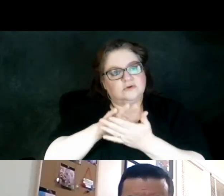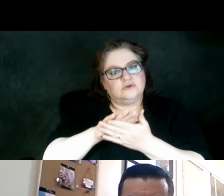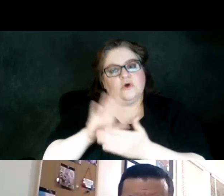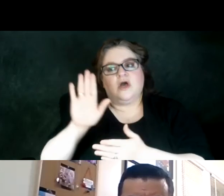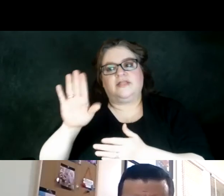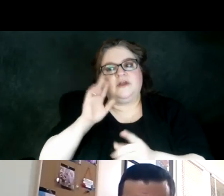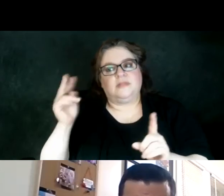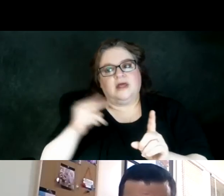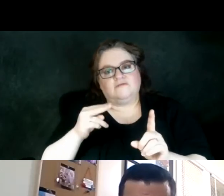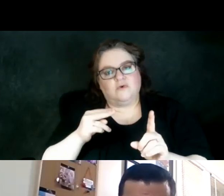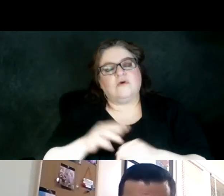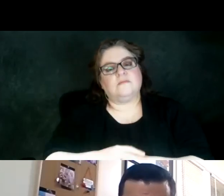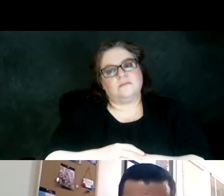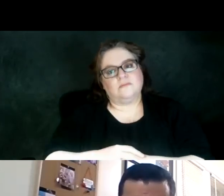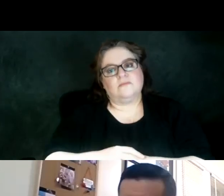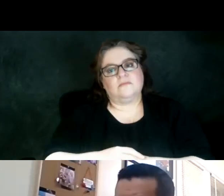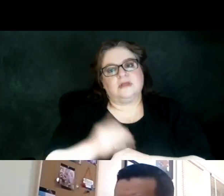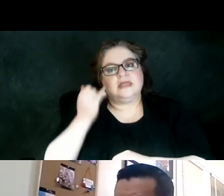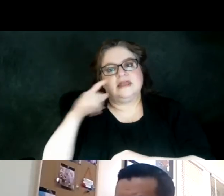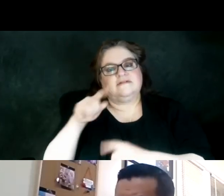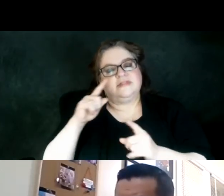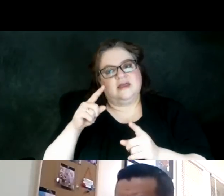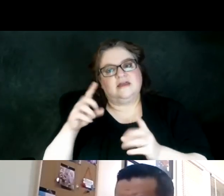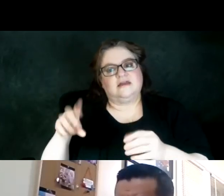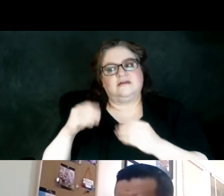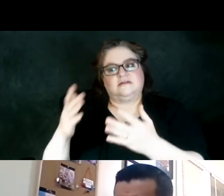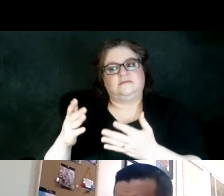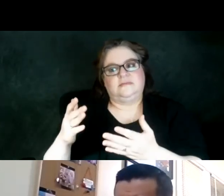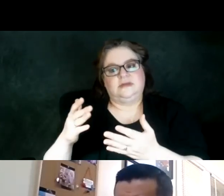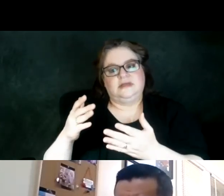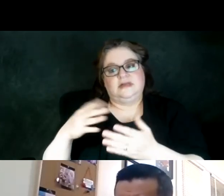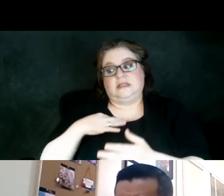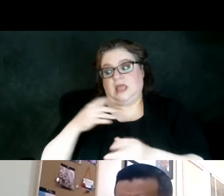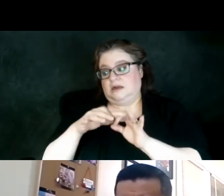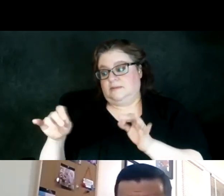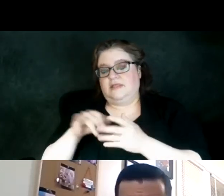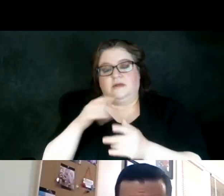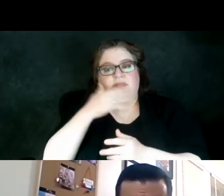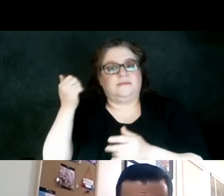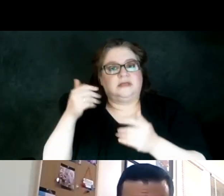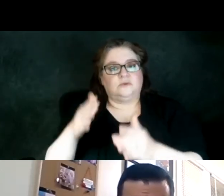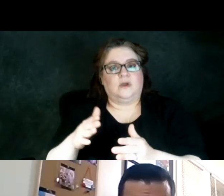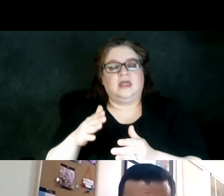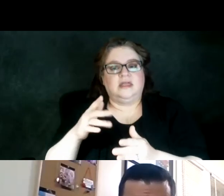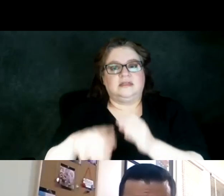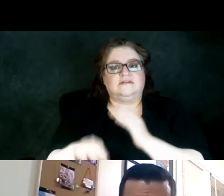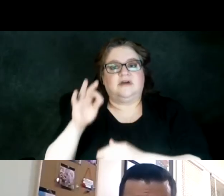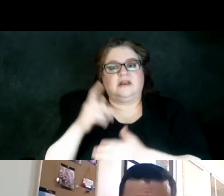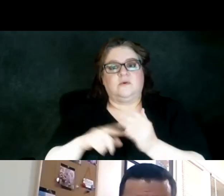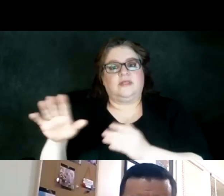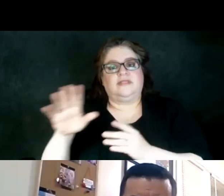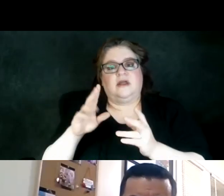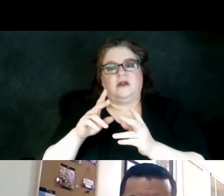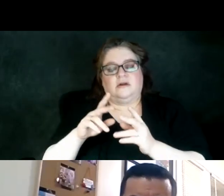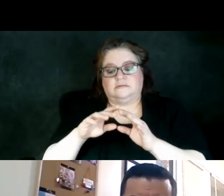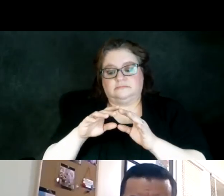platforms are, if they have submitted the candidate statement, that would probably be the best way to find out what their platform or what